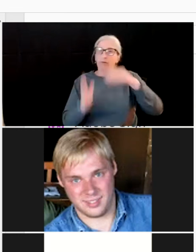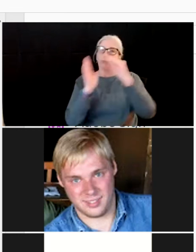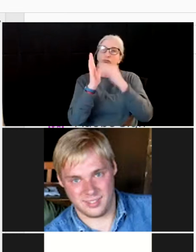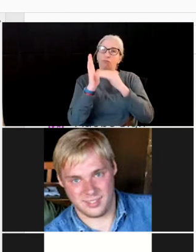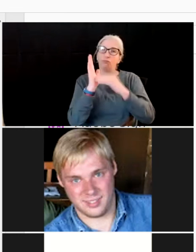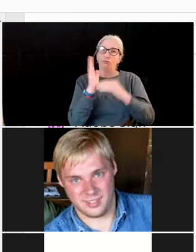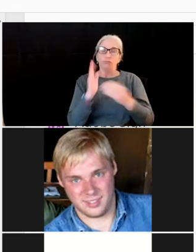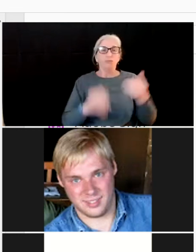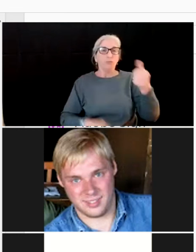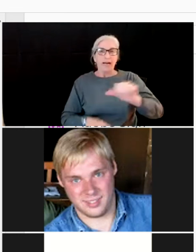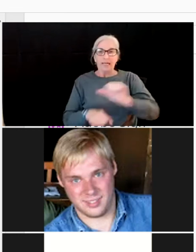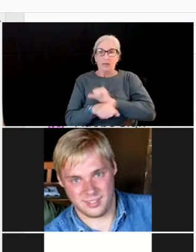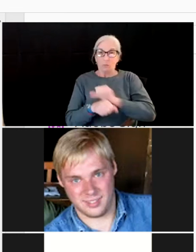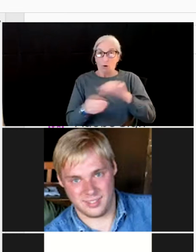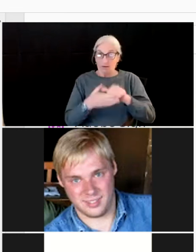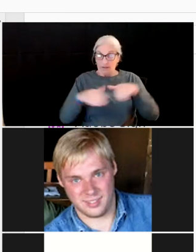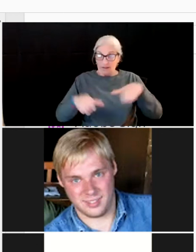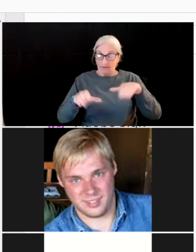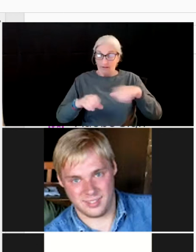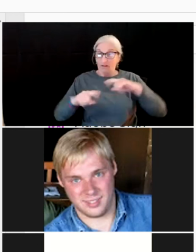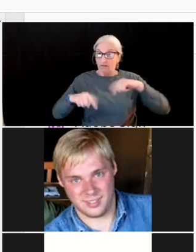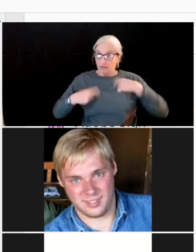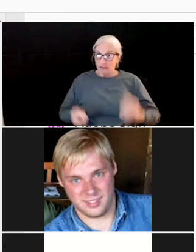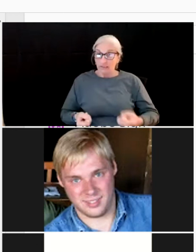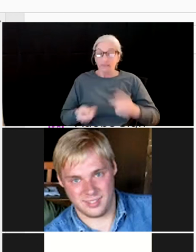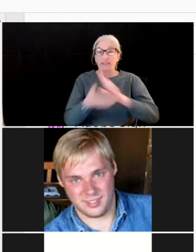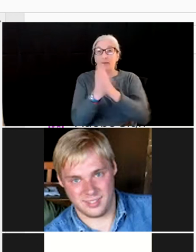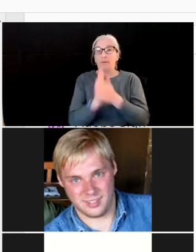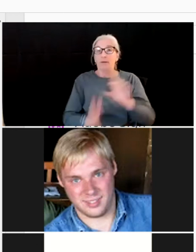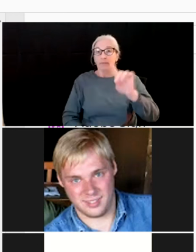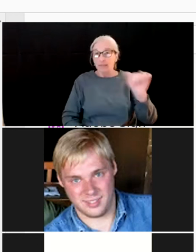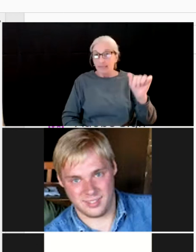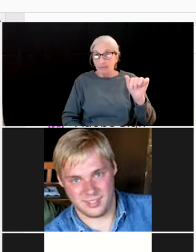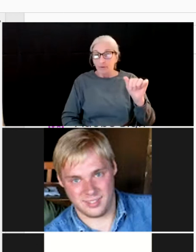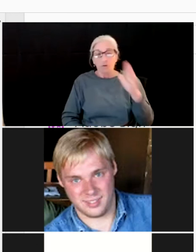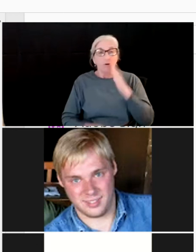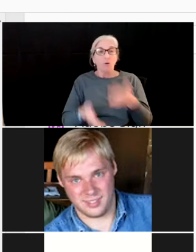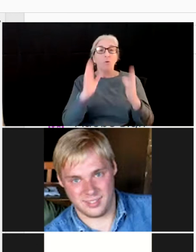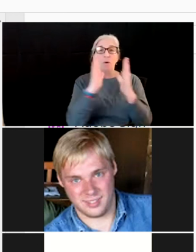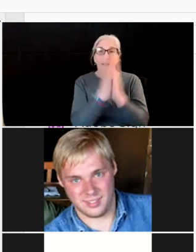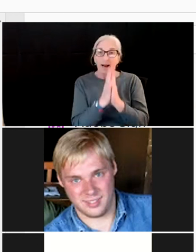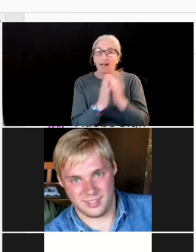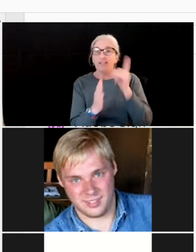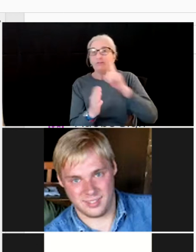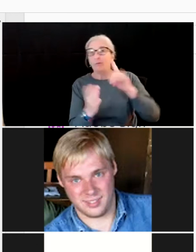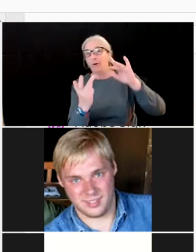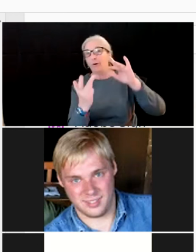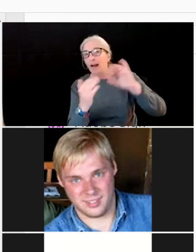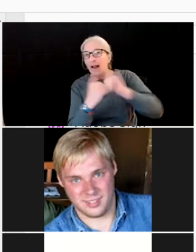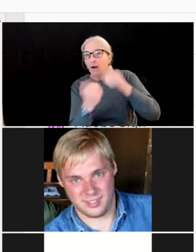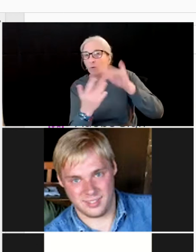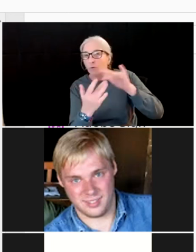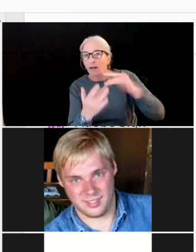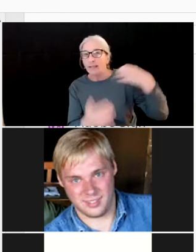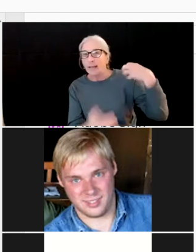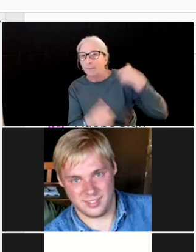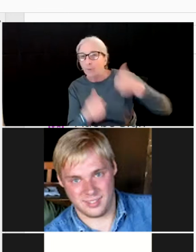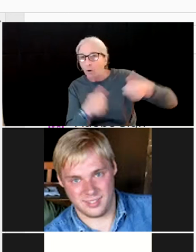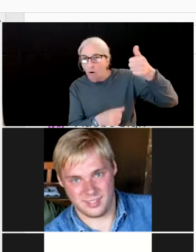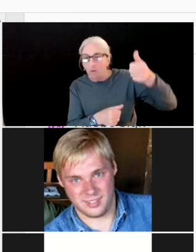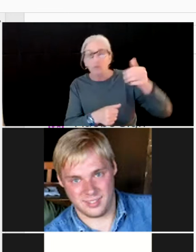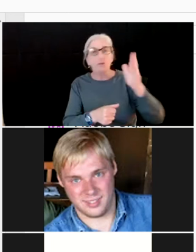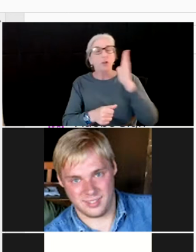became disabled. They'll ask for contact information for the client's employers. They'll ask for information